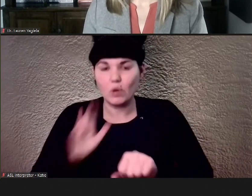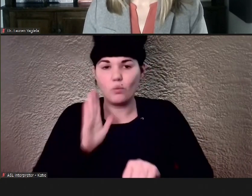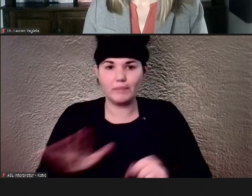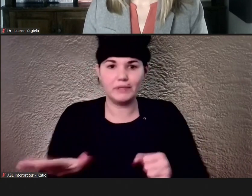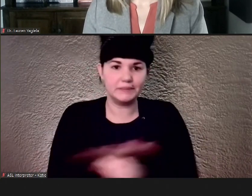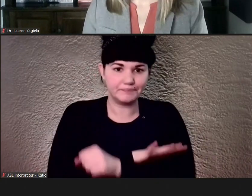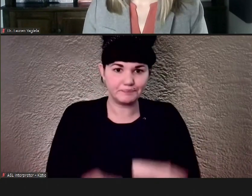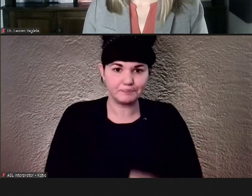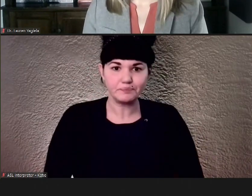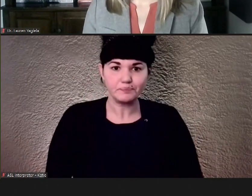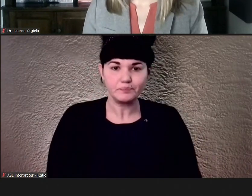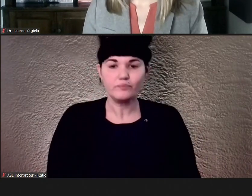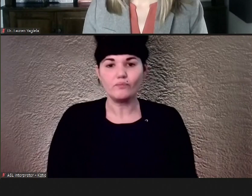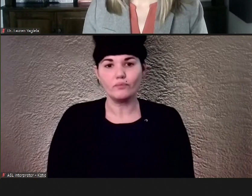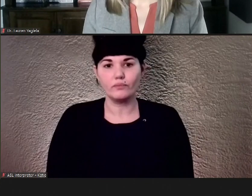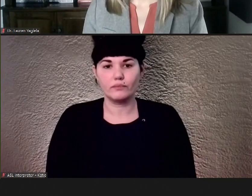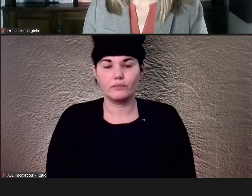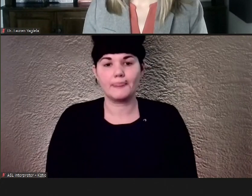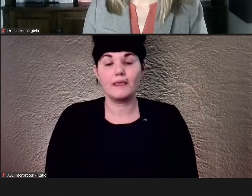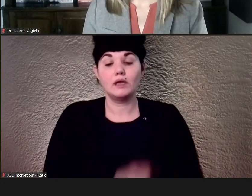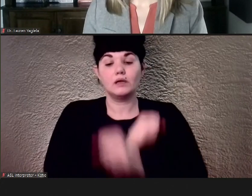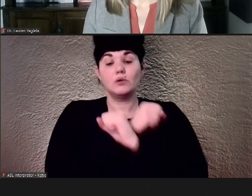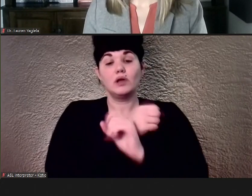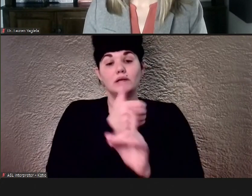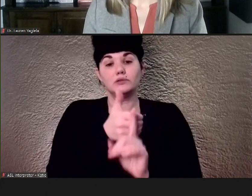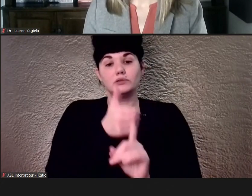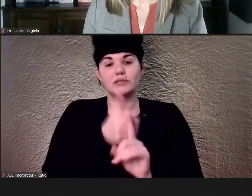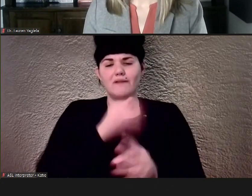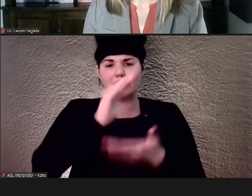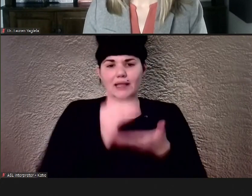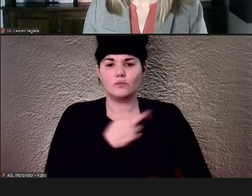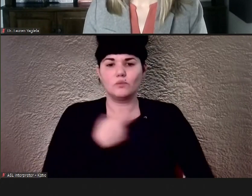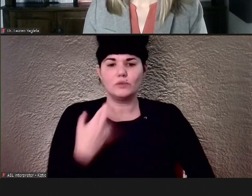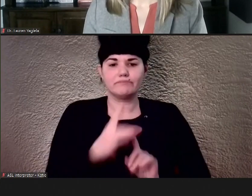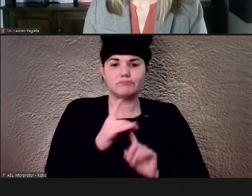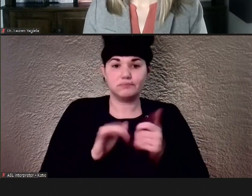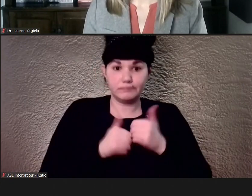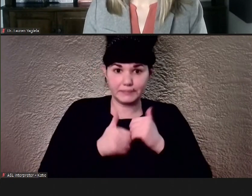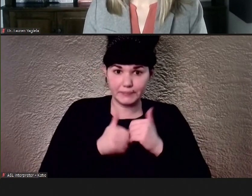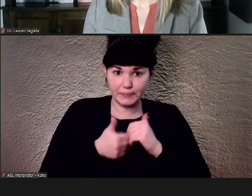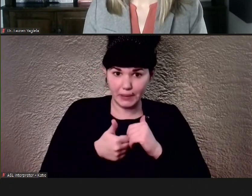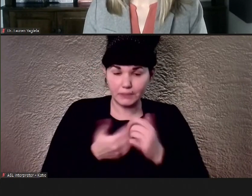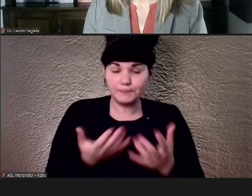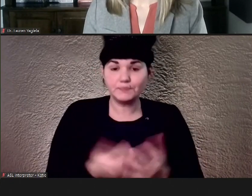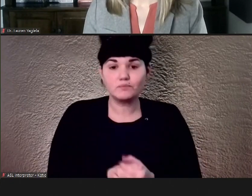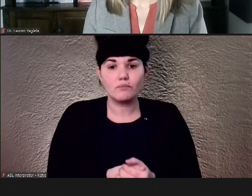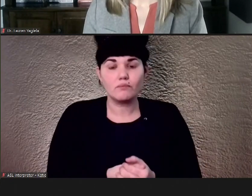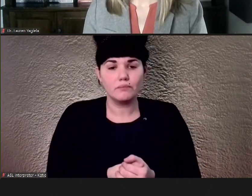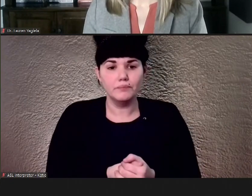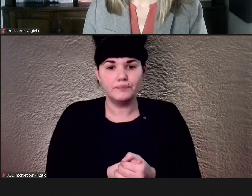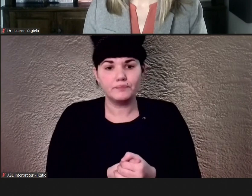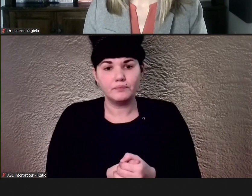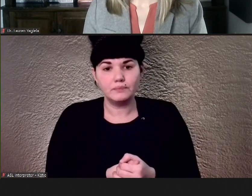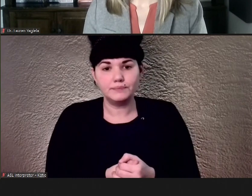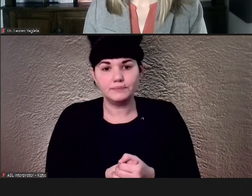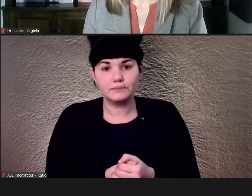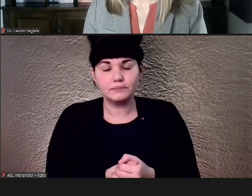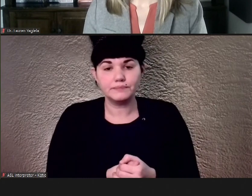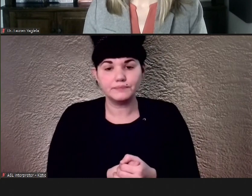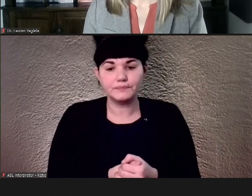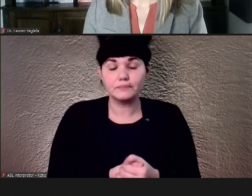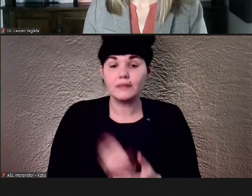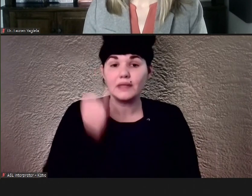your risks of getting COVID and the potential for severe infection, to avoid disruptions to in-person learning and